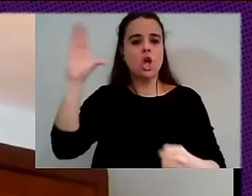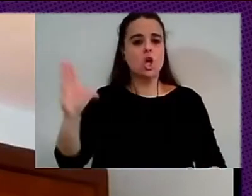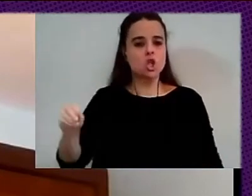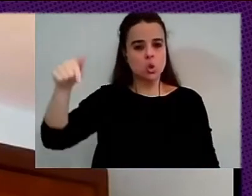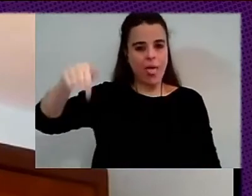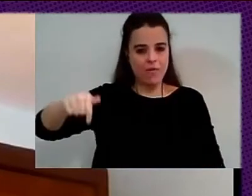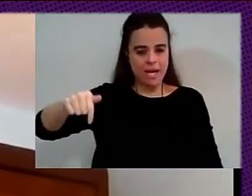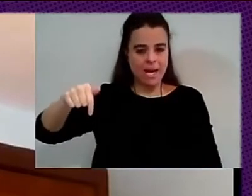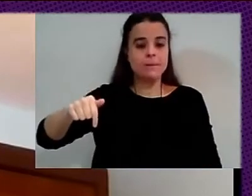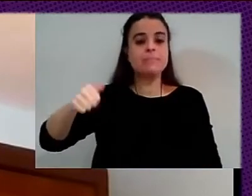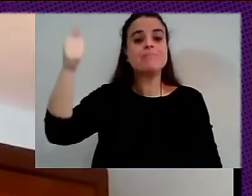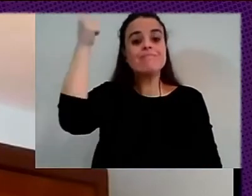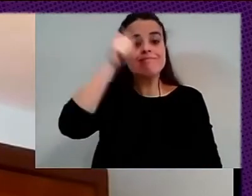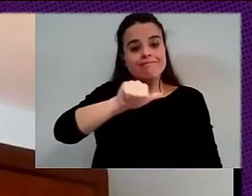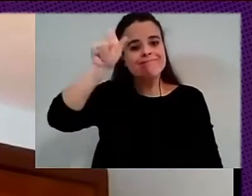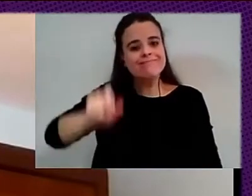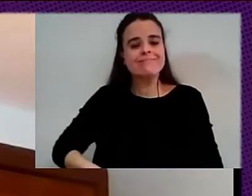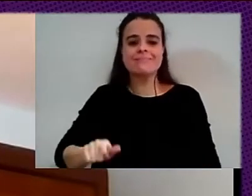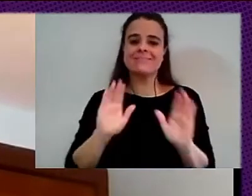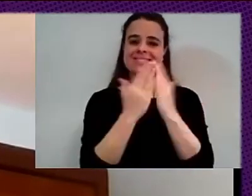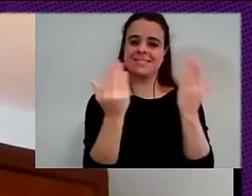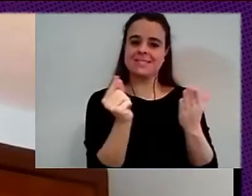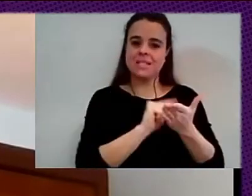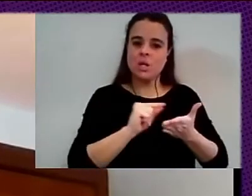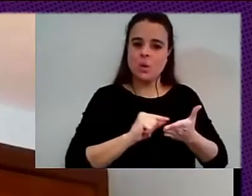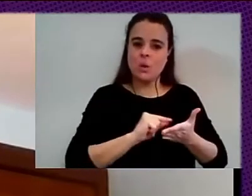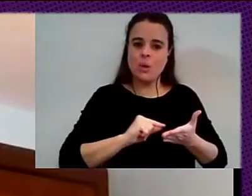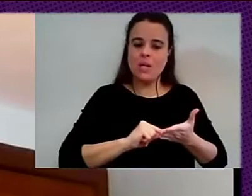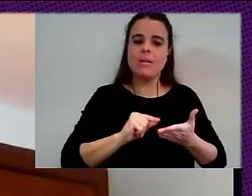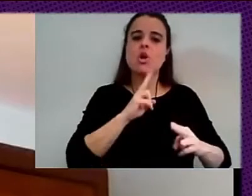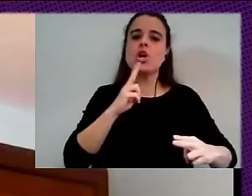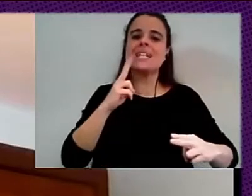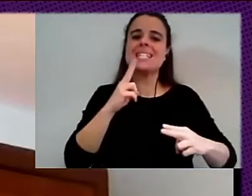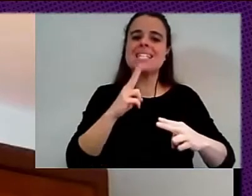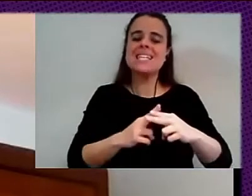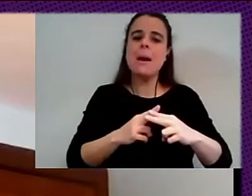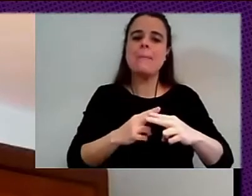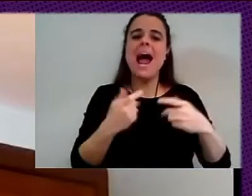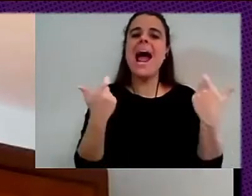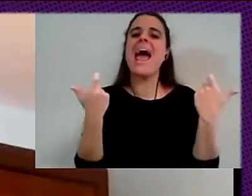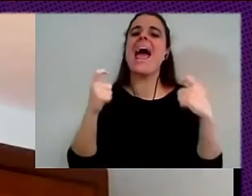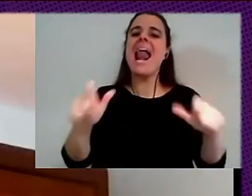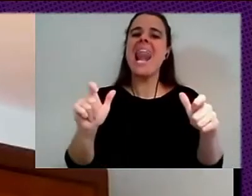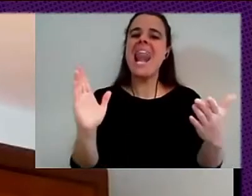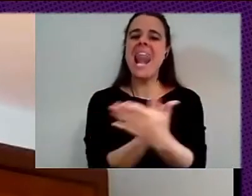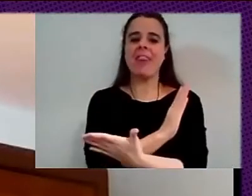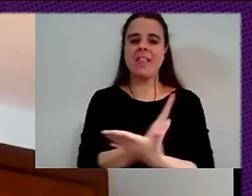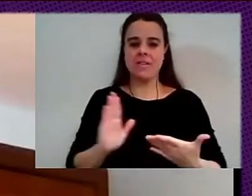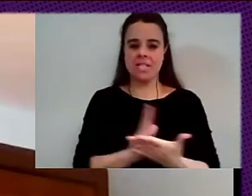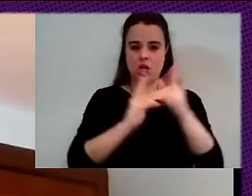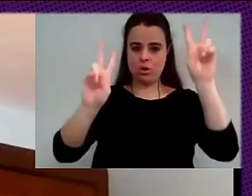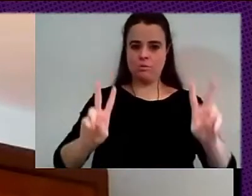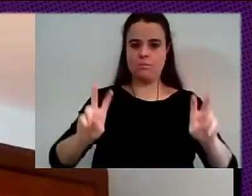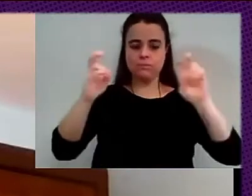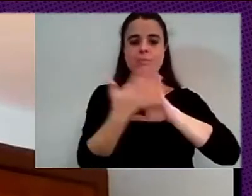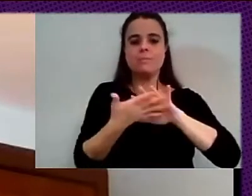Divide, which is a very nice book on why there's global inequality, and